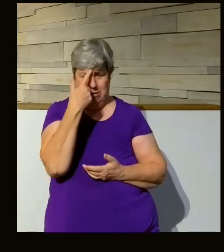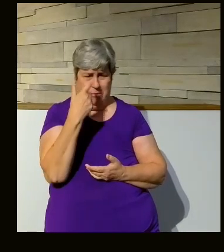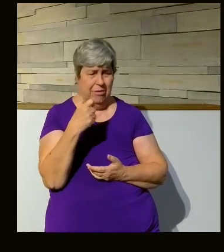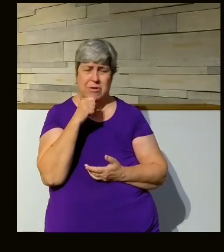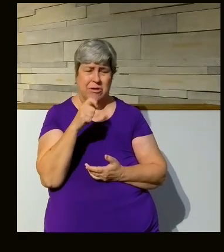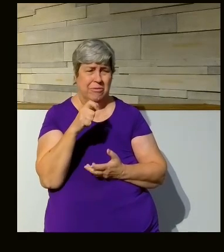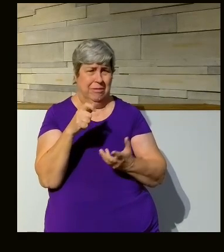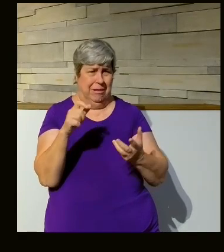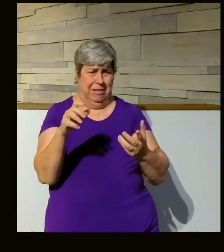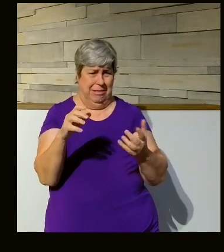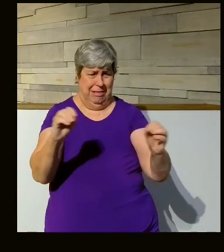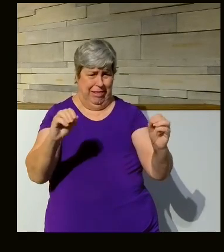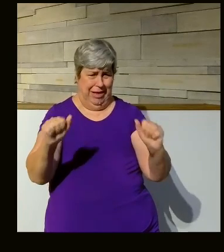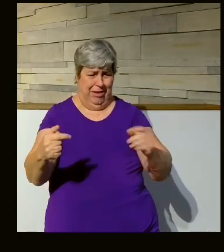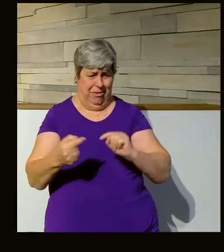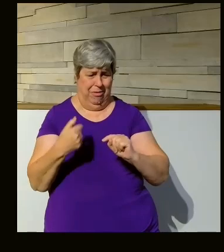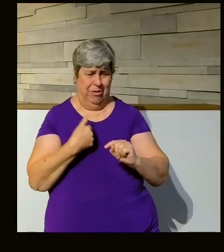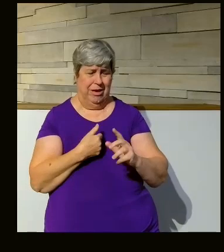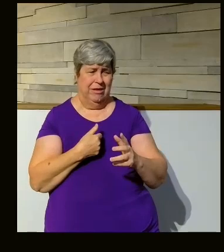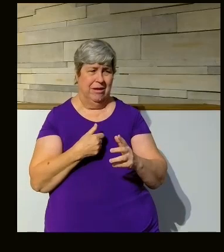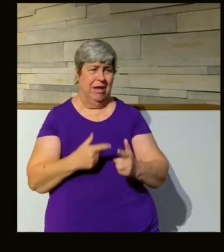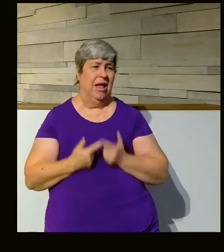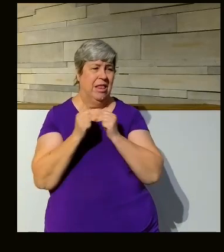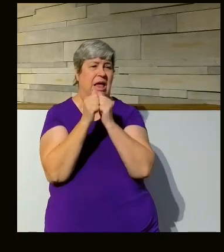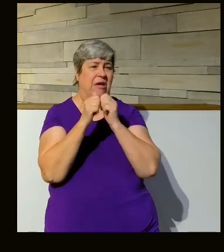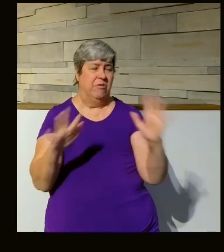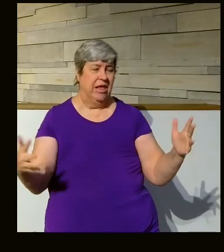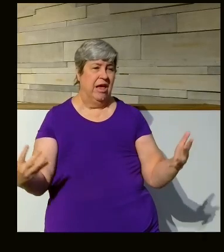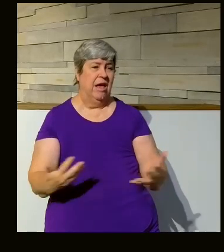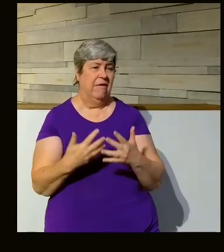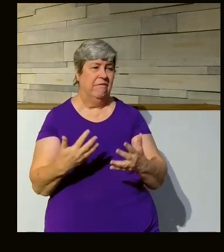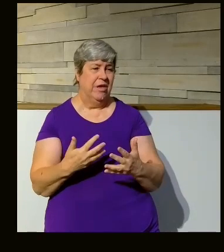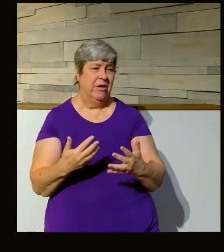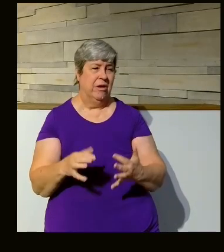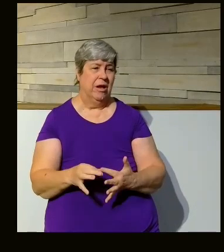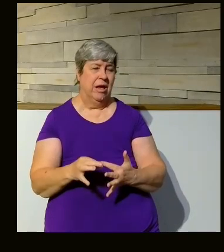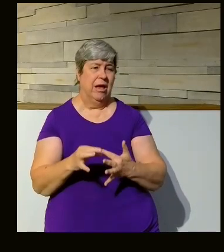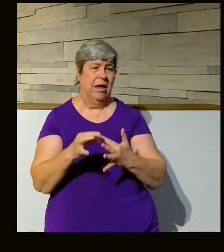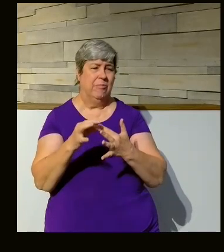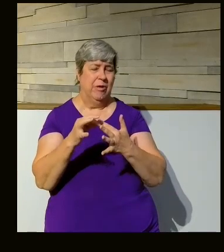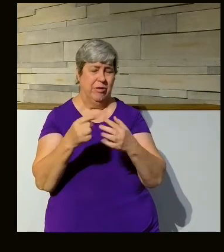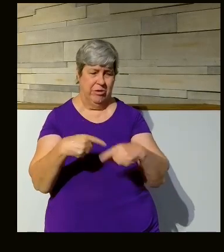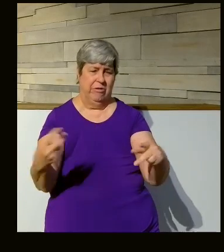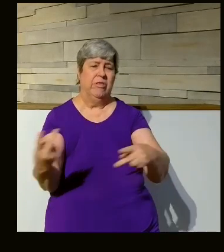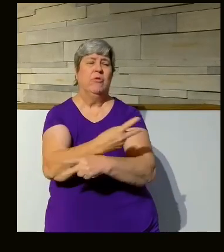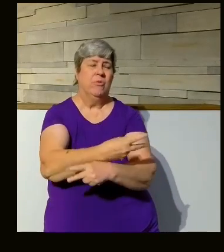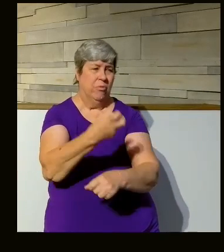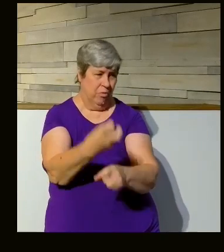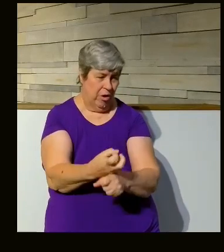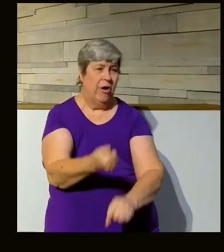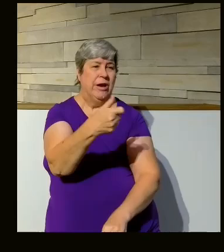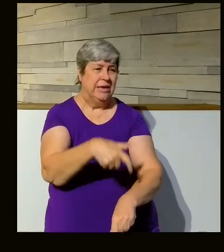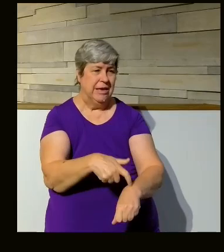fear anything. A life without fear, especially in the hardest days, isn't that good? And, you